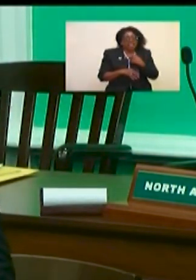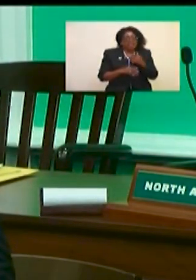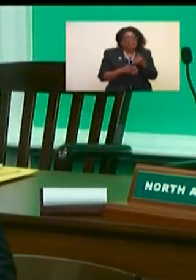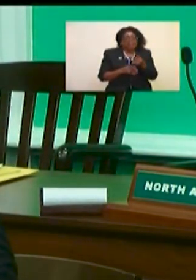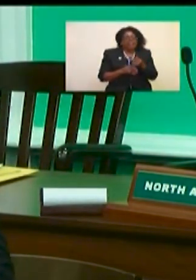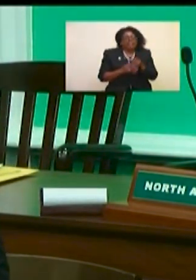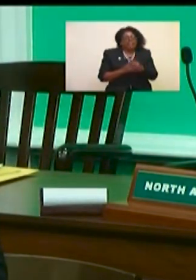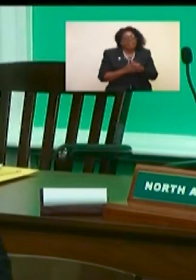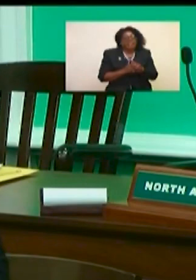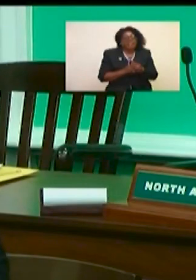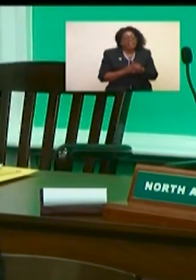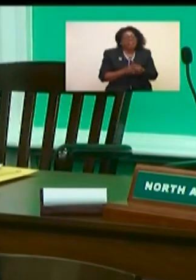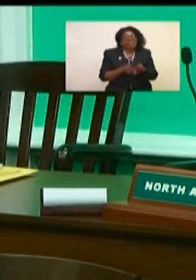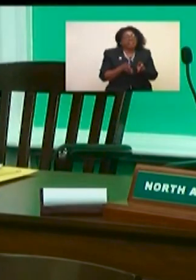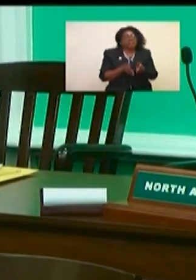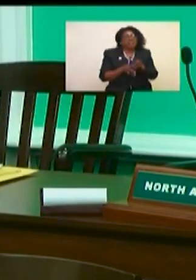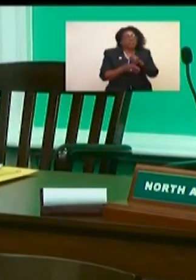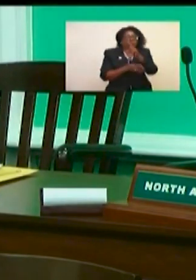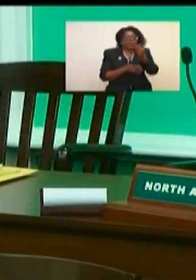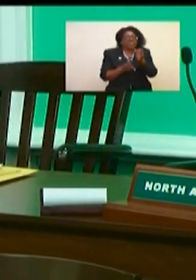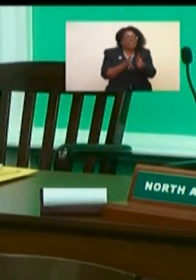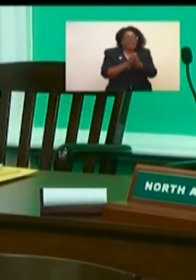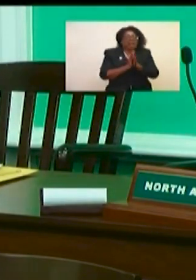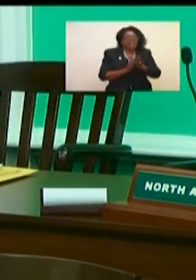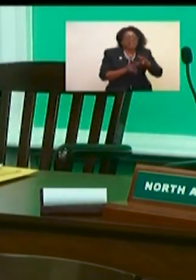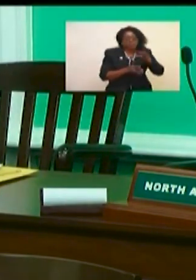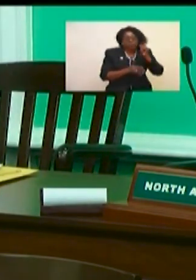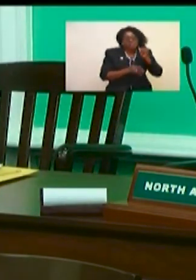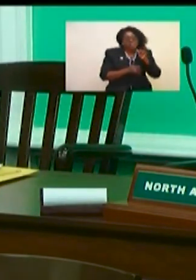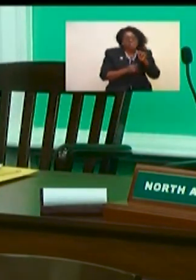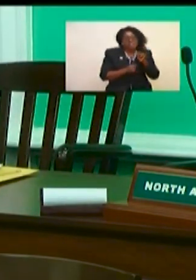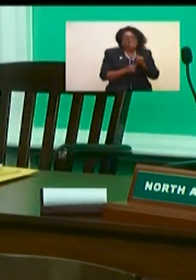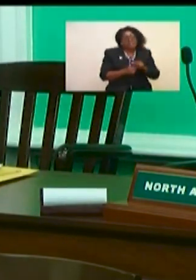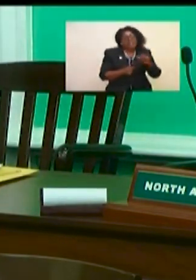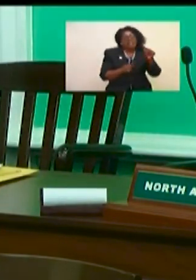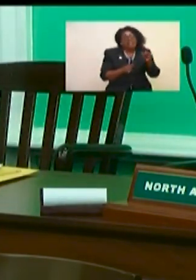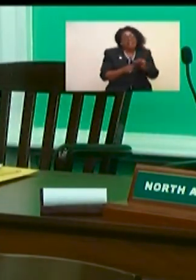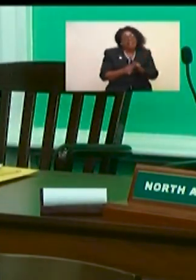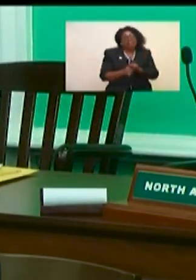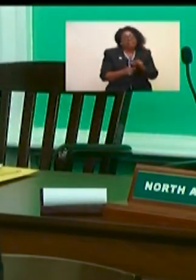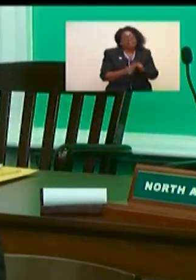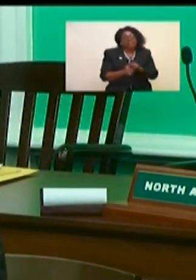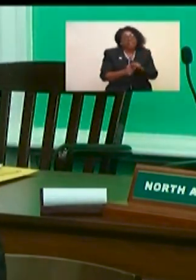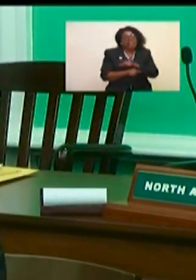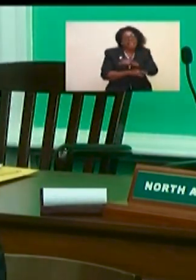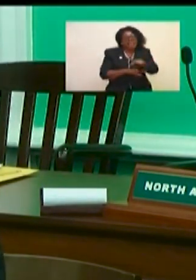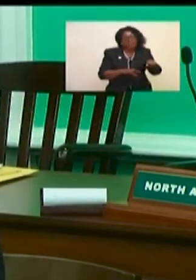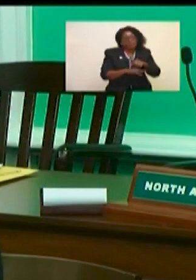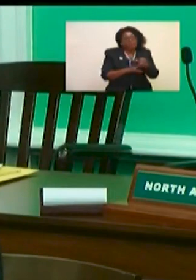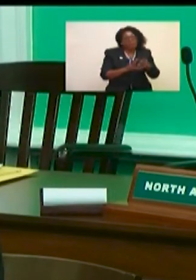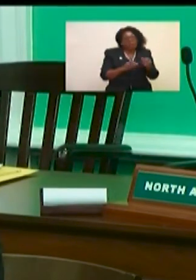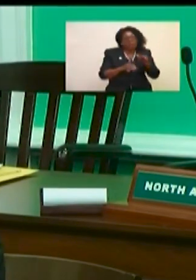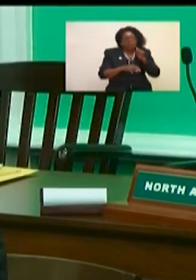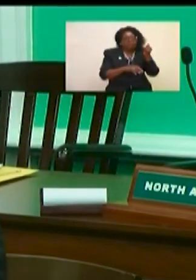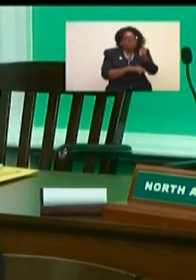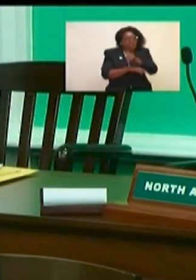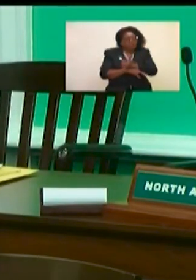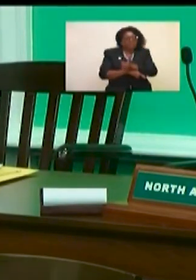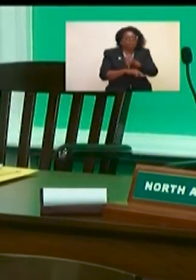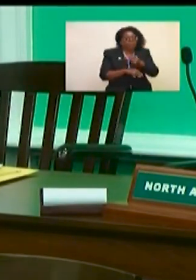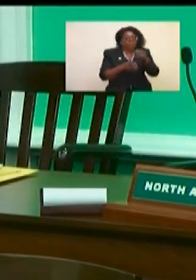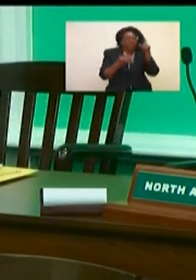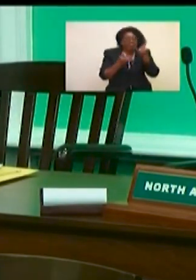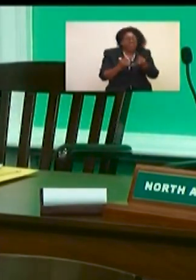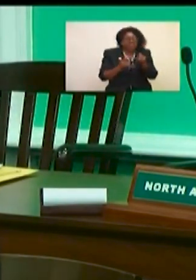quoted me. The question I asked was, in every industry, every area of agriculture you wish to